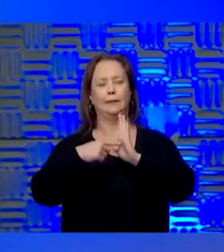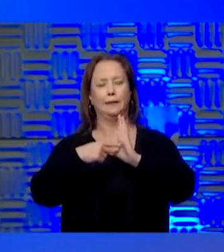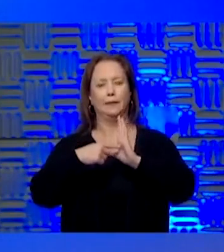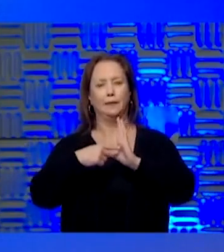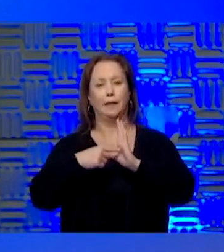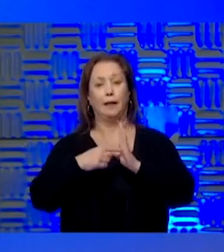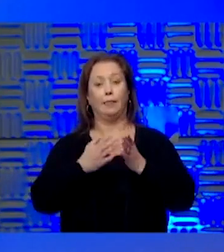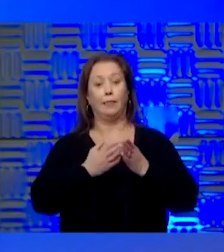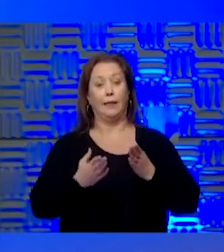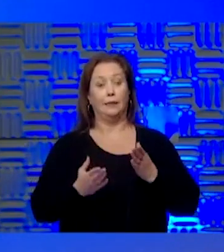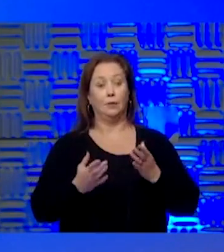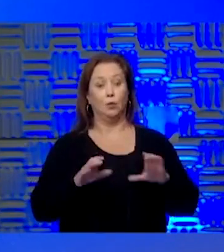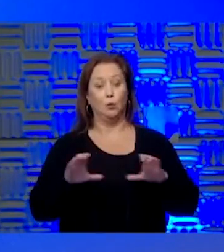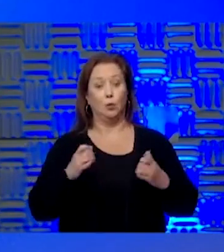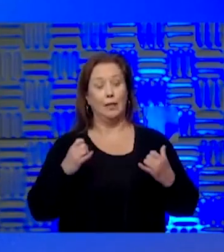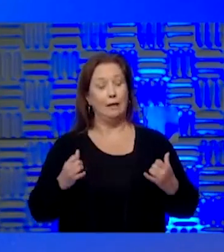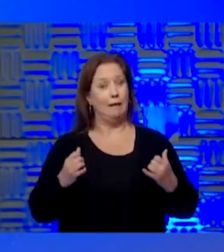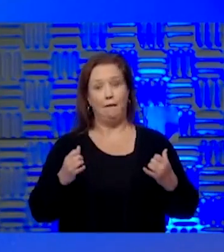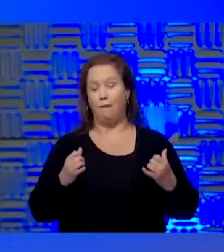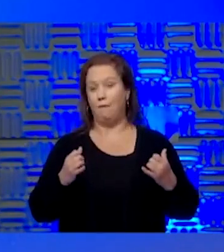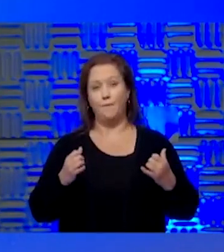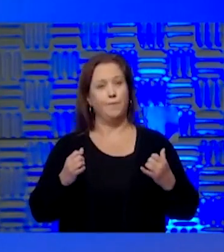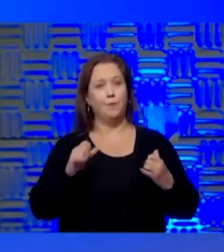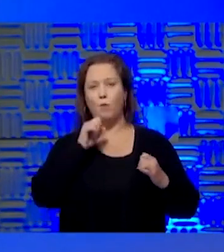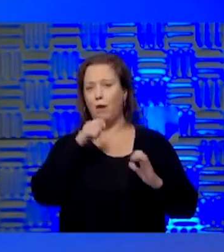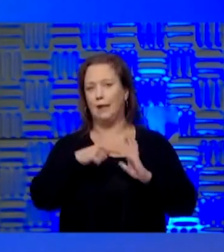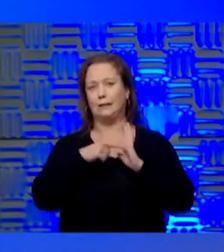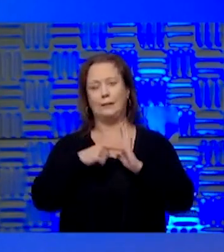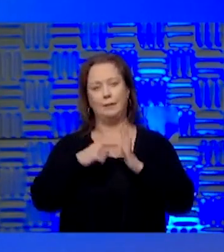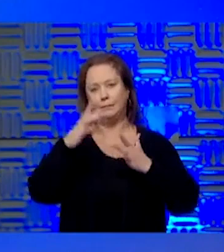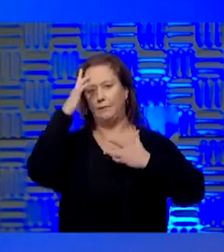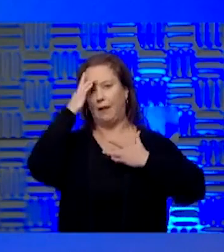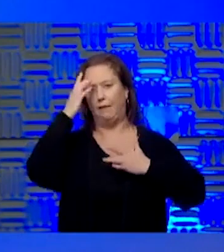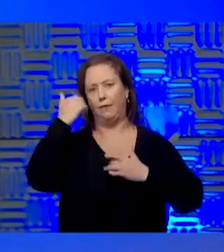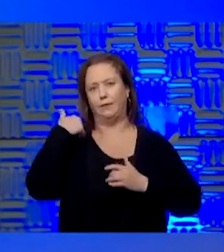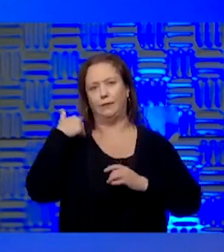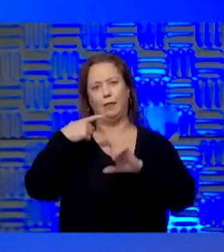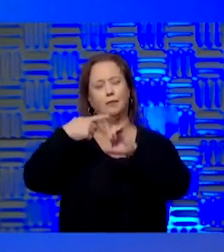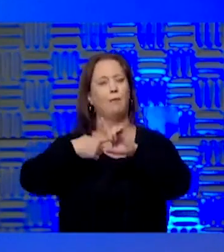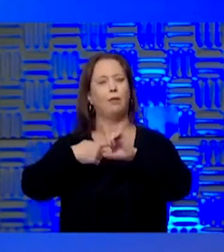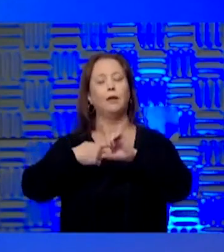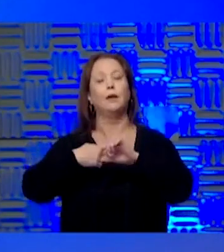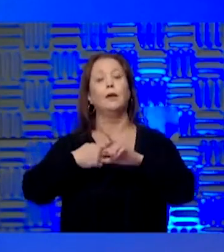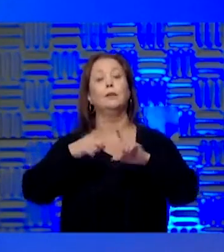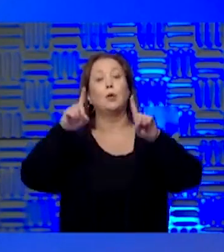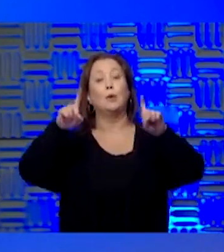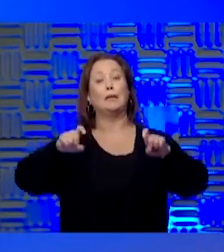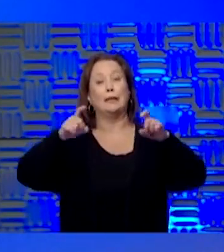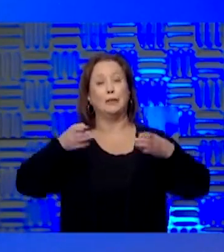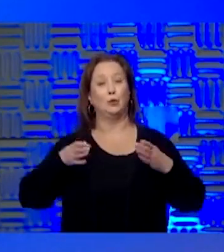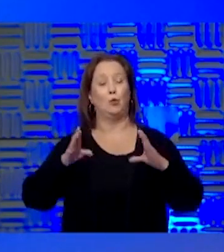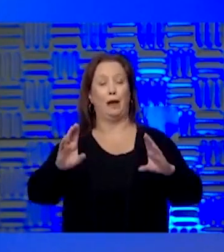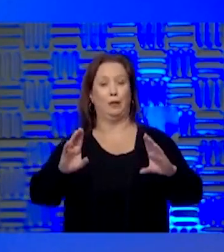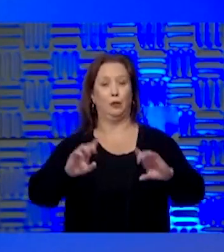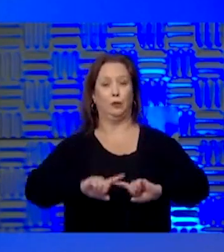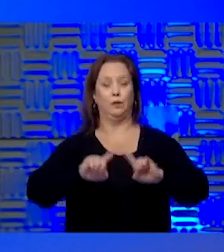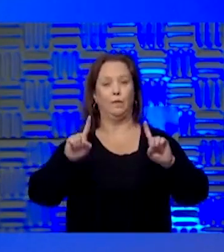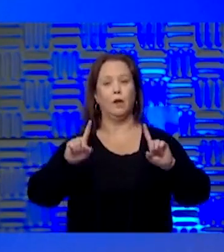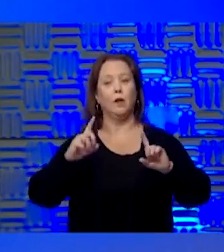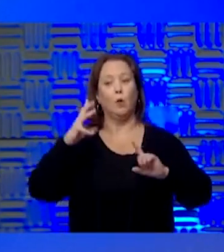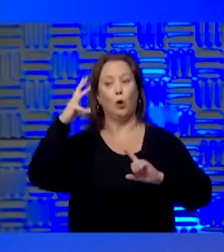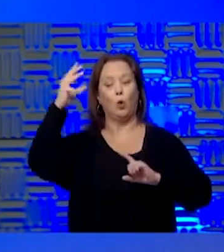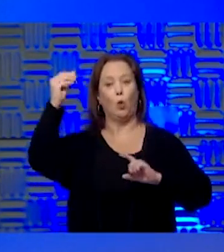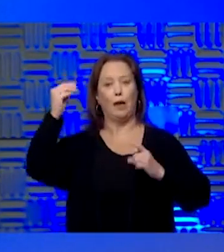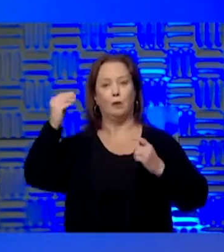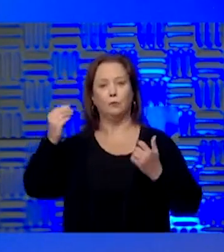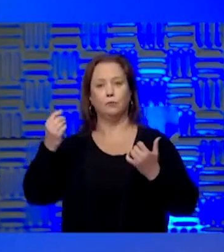that we're doing now were not considered symptoms of illness back then. So I think testing strategies is very important. We are trying to go out and